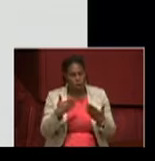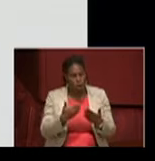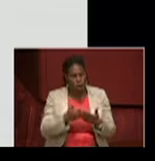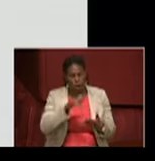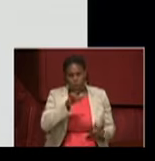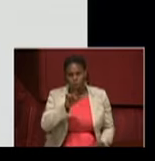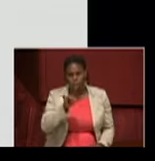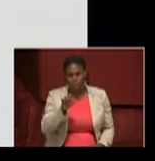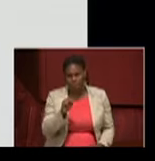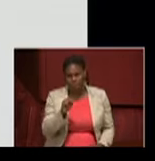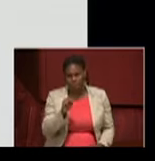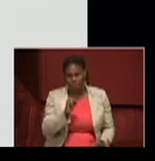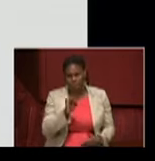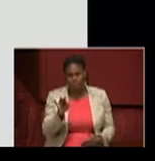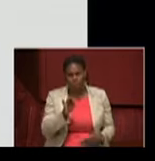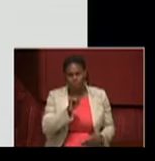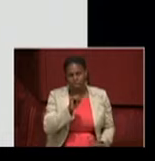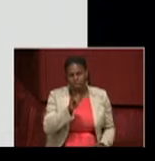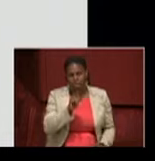site.